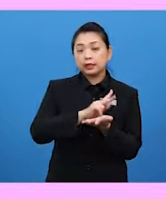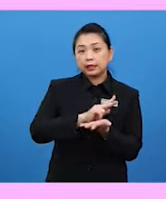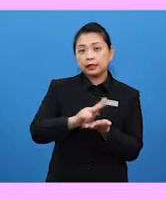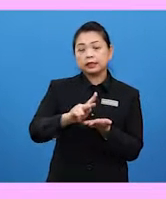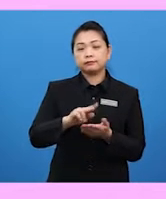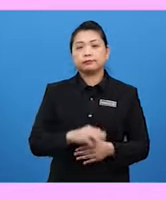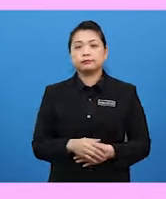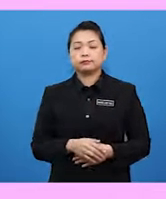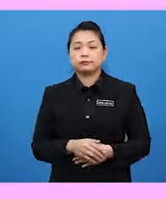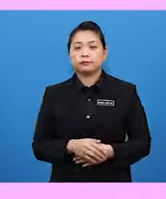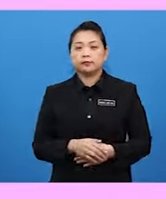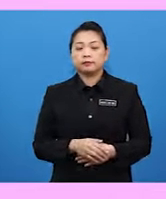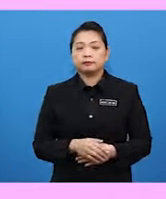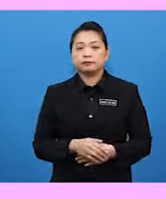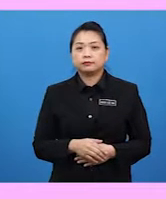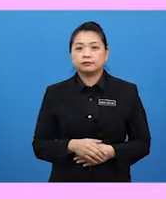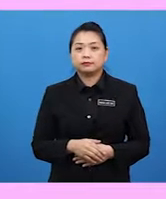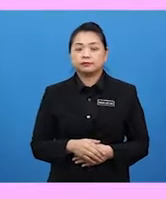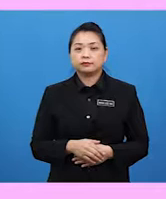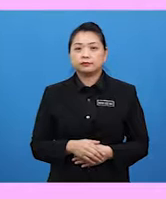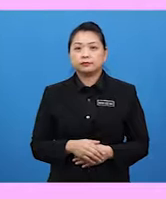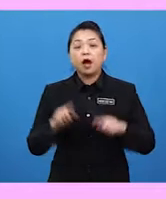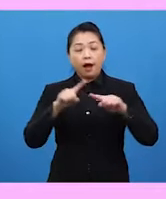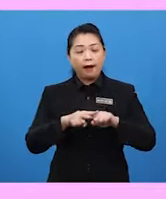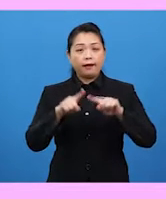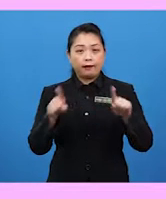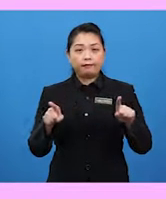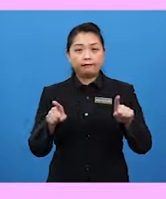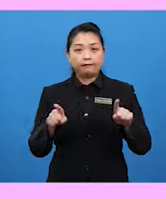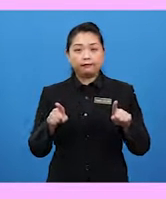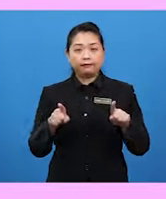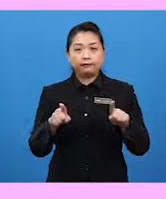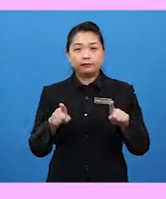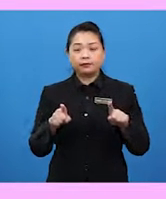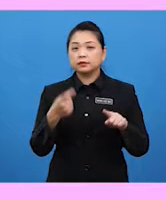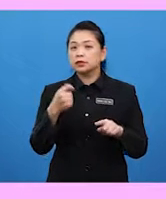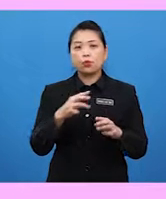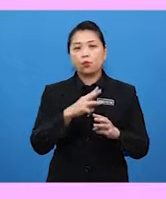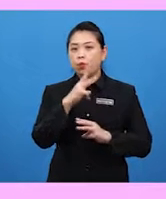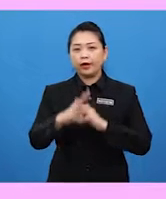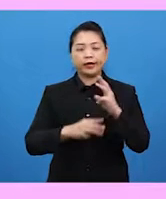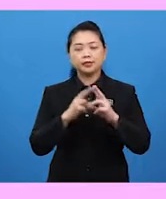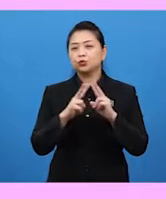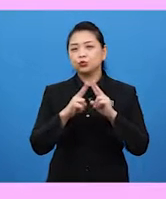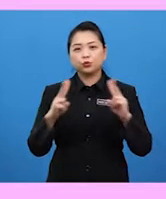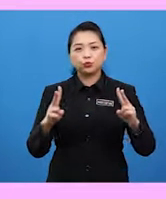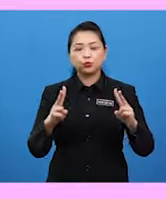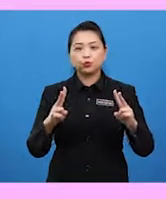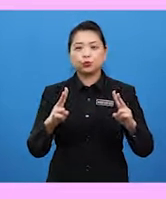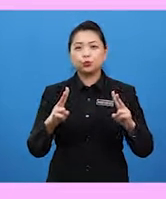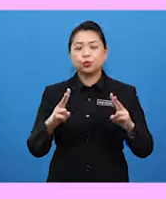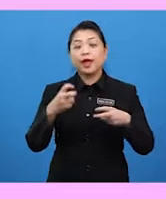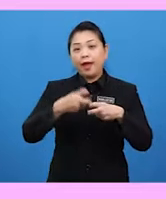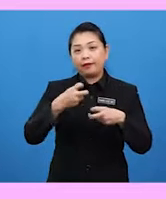Let a child's creativity flow. However, the world is too overwhelming for a young child to bloom in